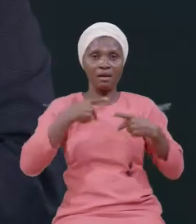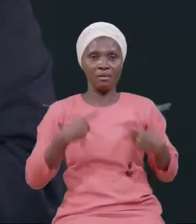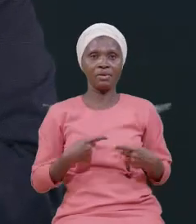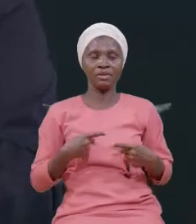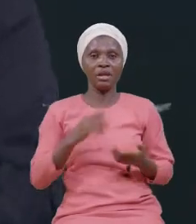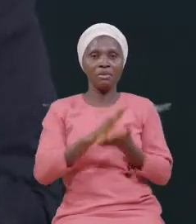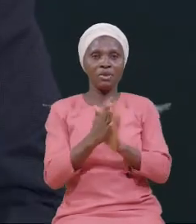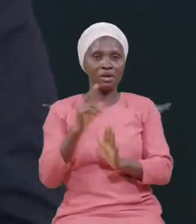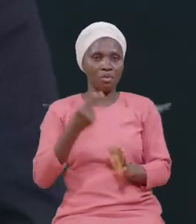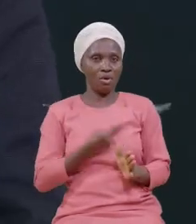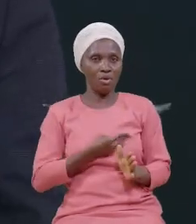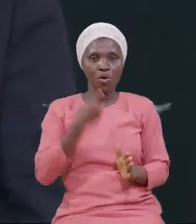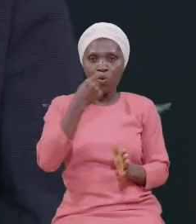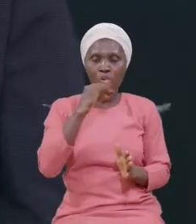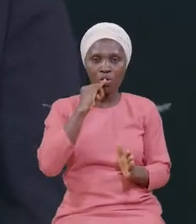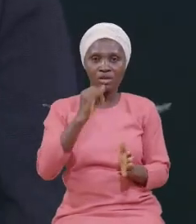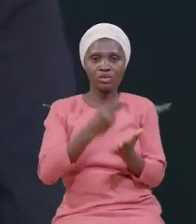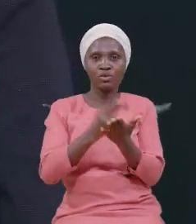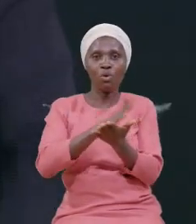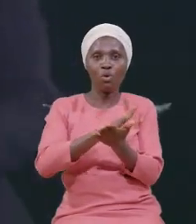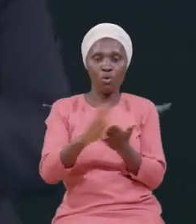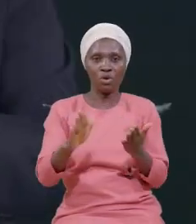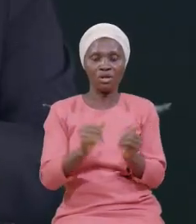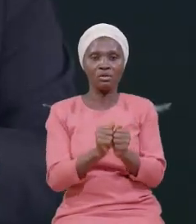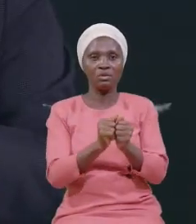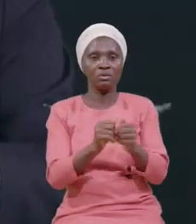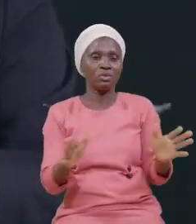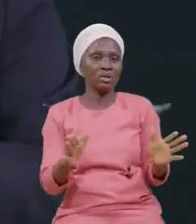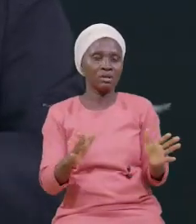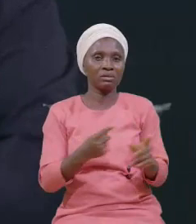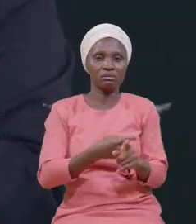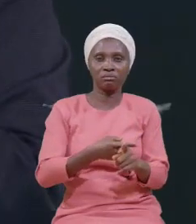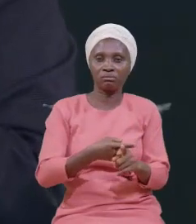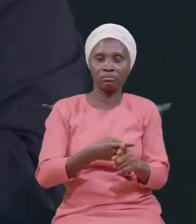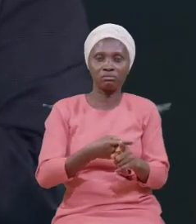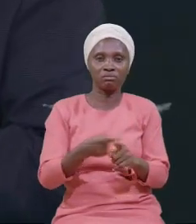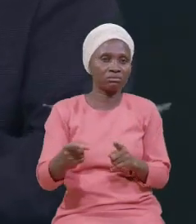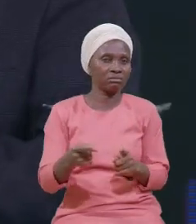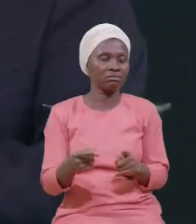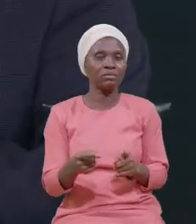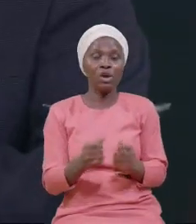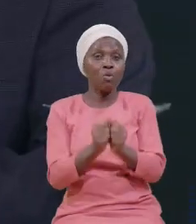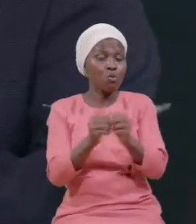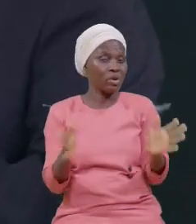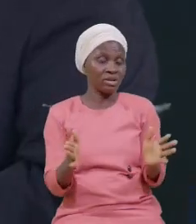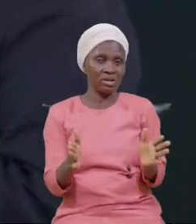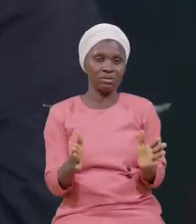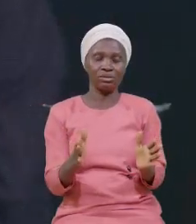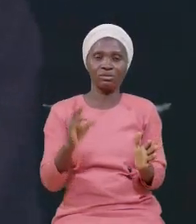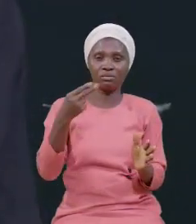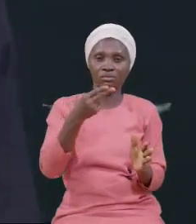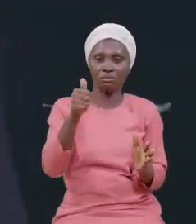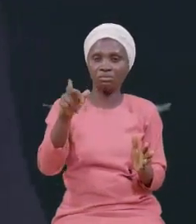holy, harmless, undefiled, separate from sinners, and made